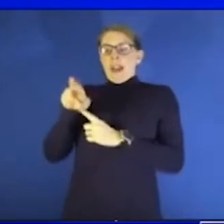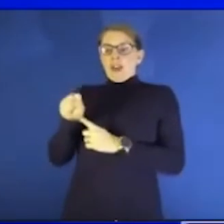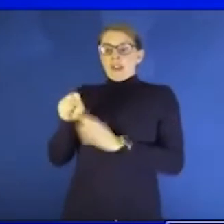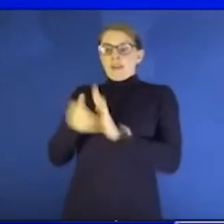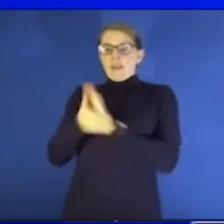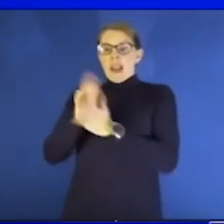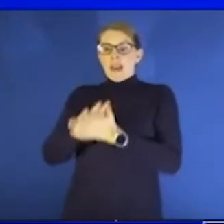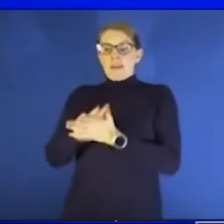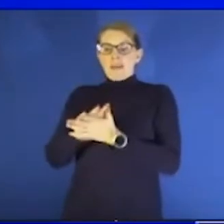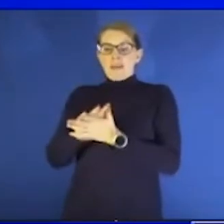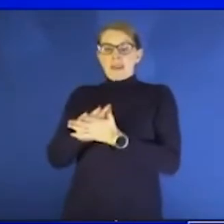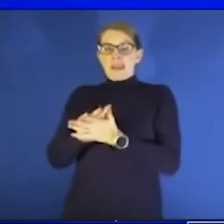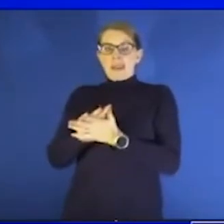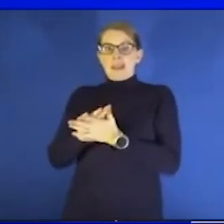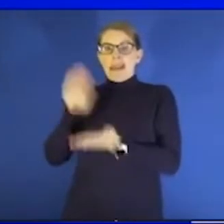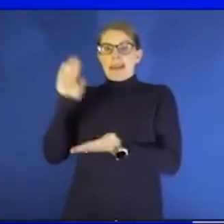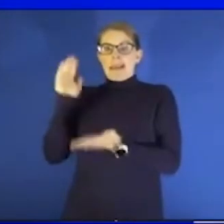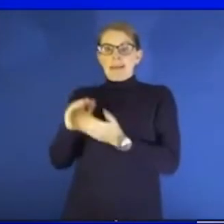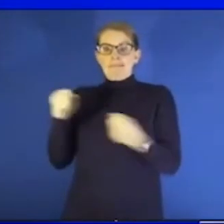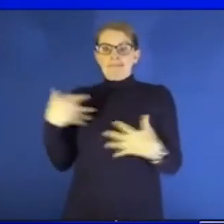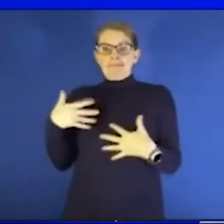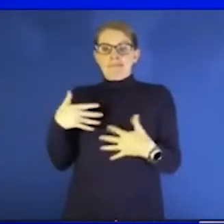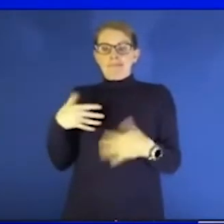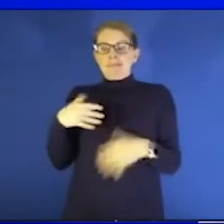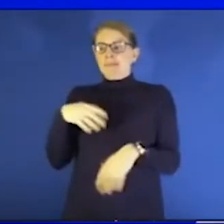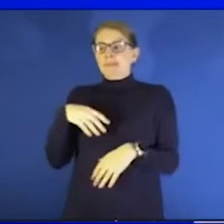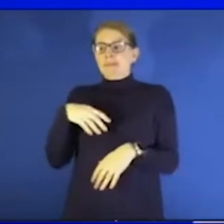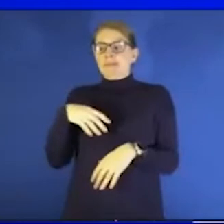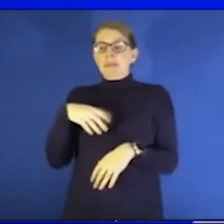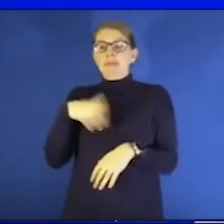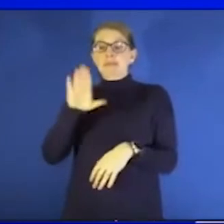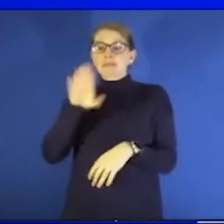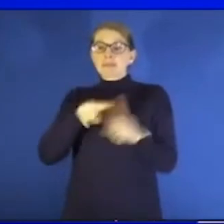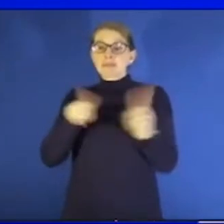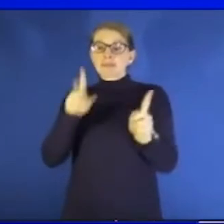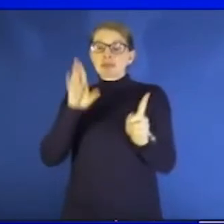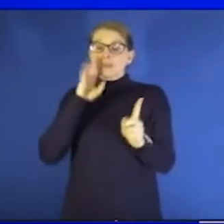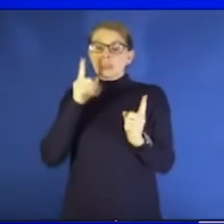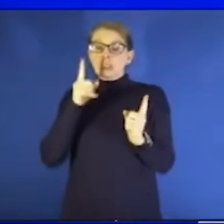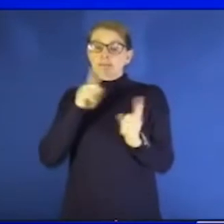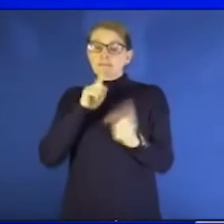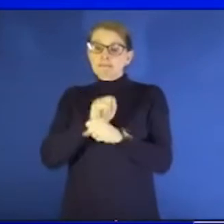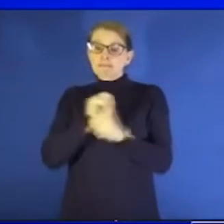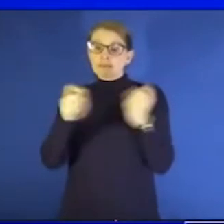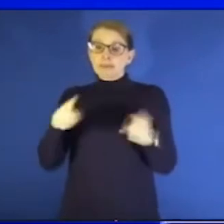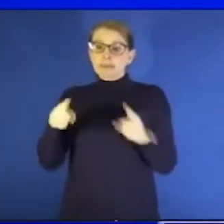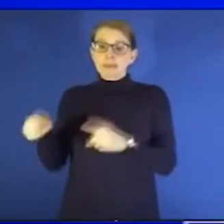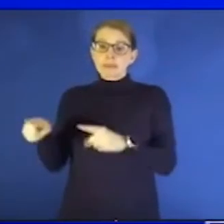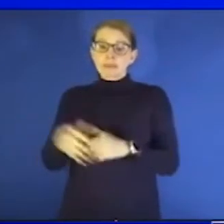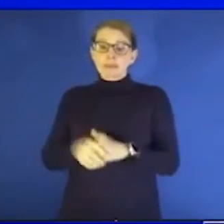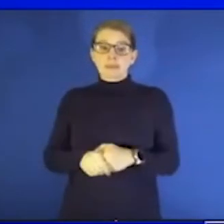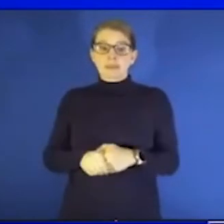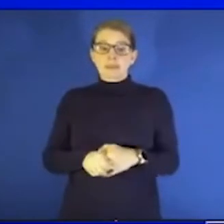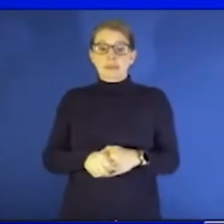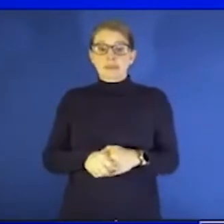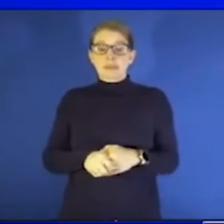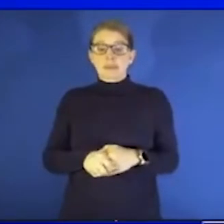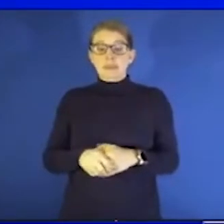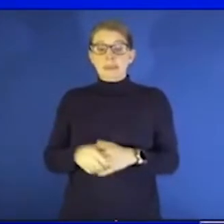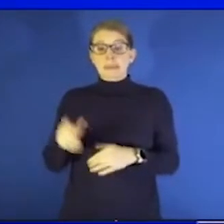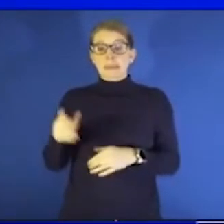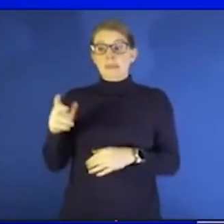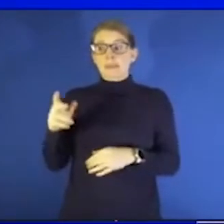put forth by somebody. We know that truly it has only happened that we have seen in the history that we know